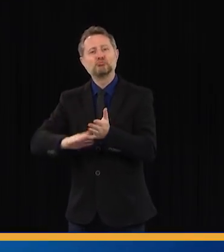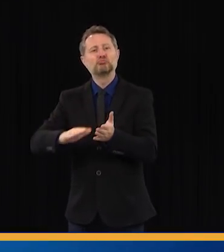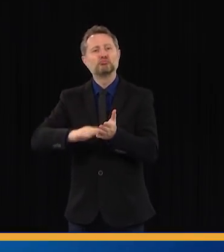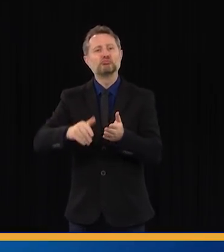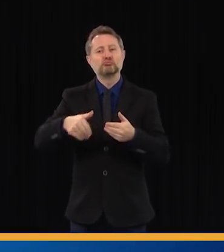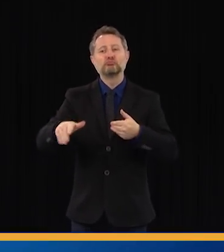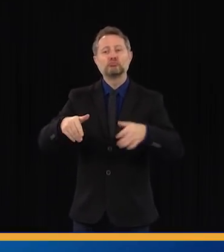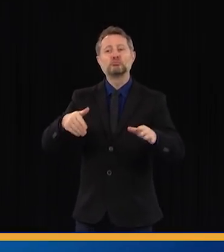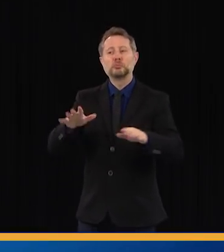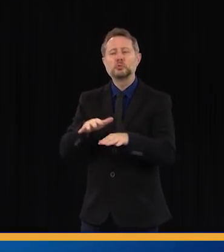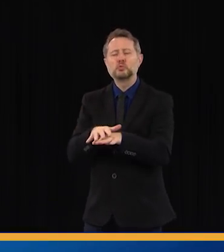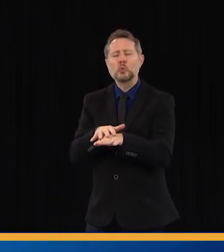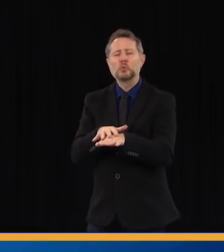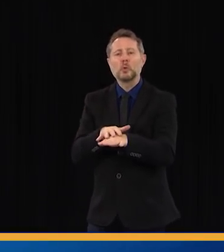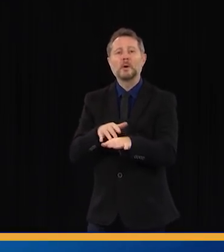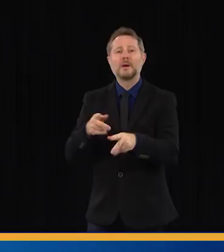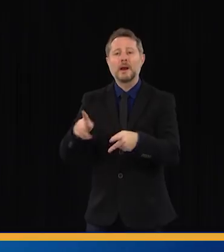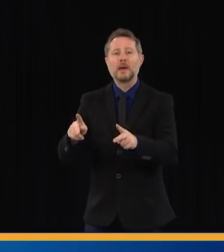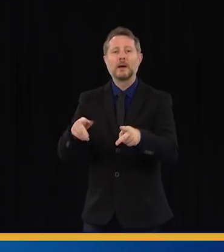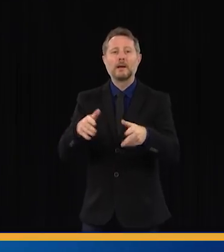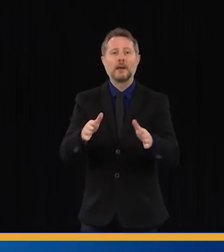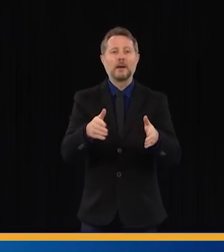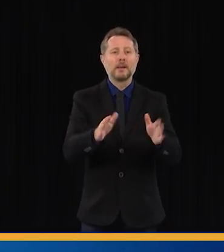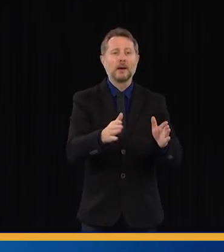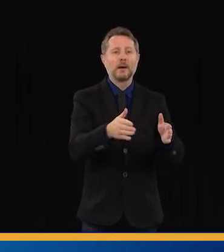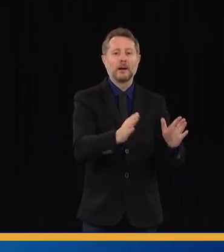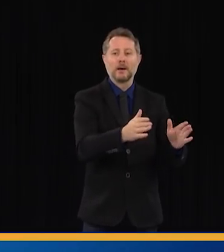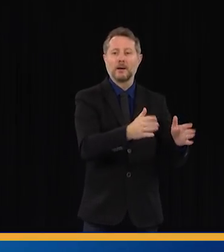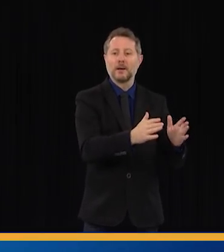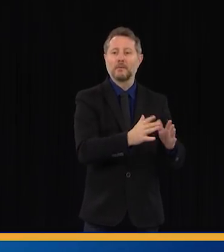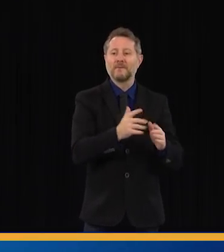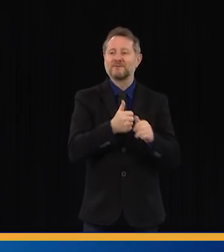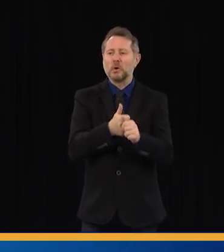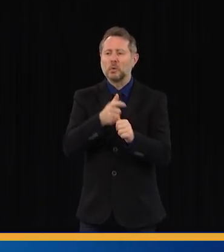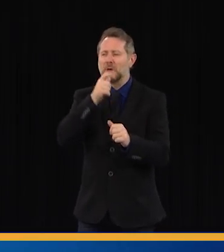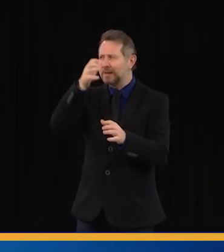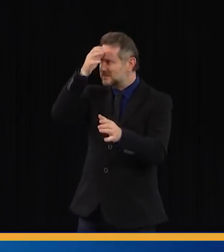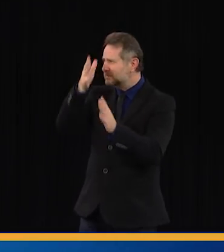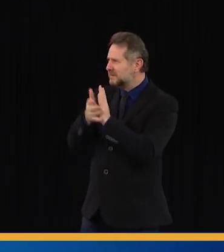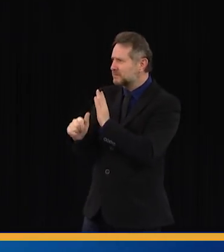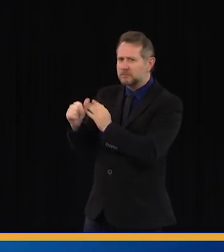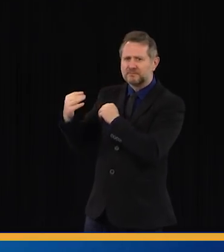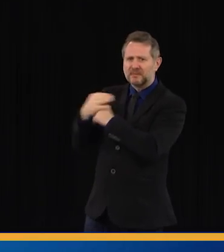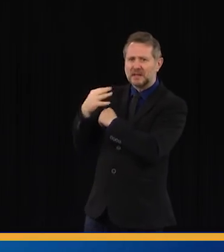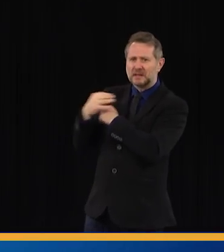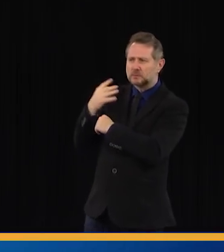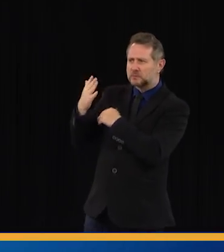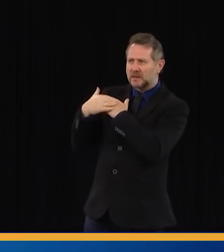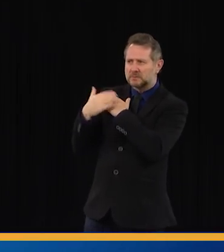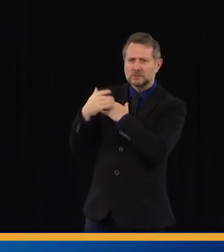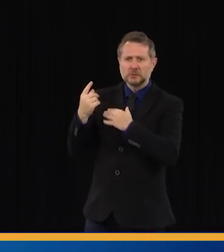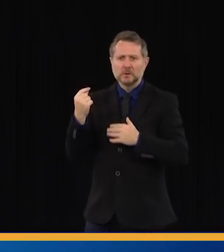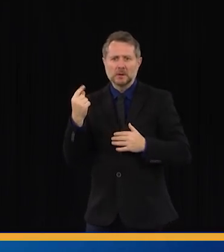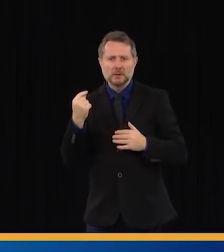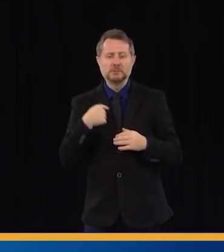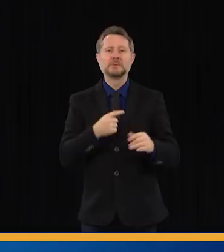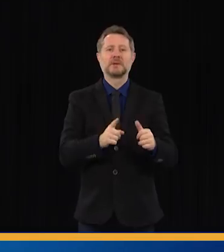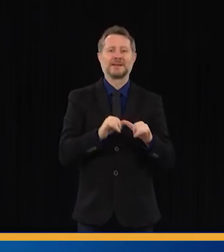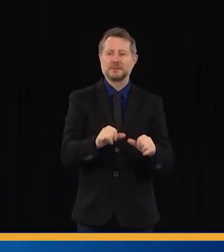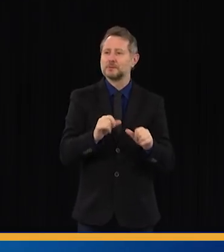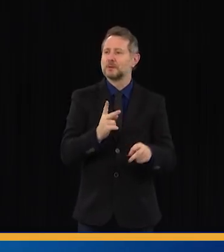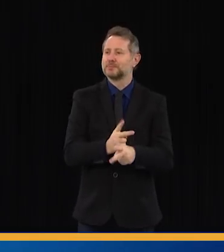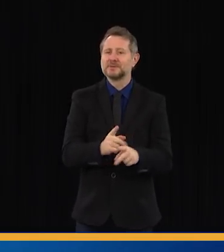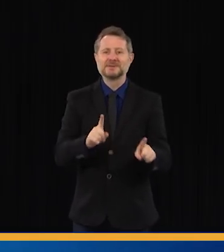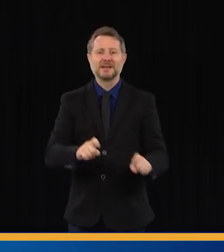slowly, advised by experts. Keep your eye on the meter. The meter is the infection